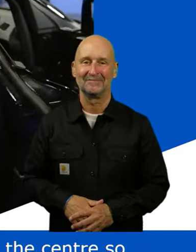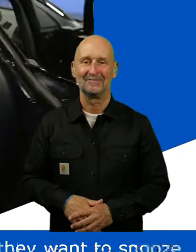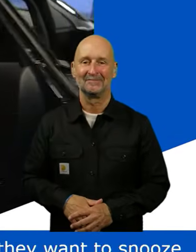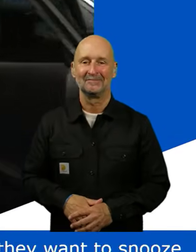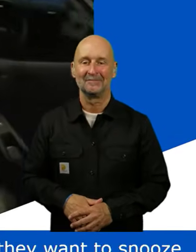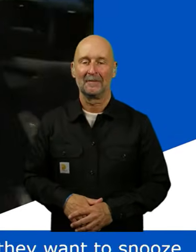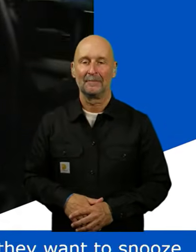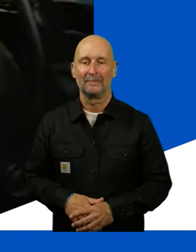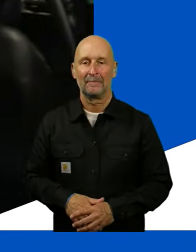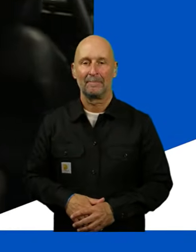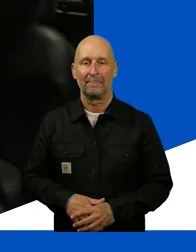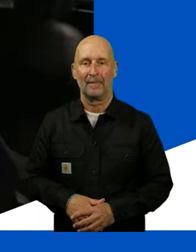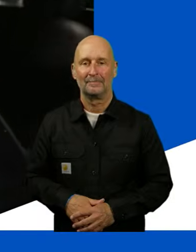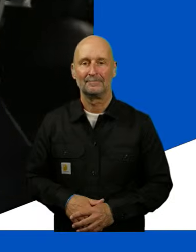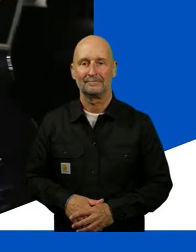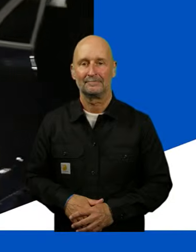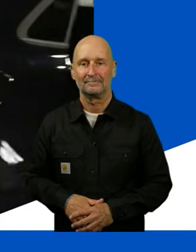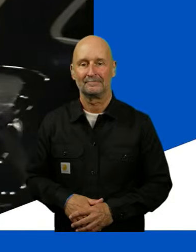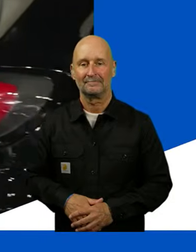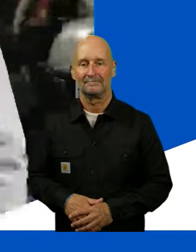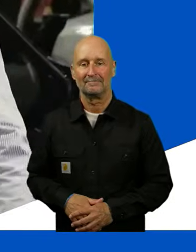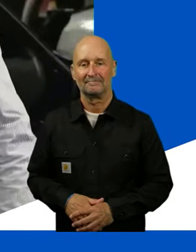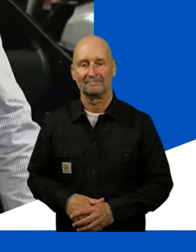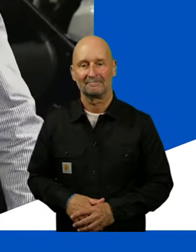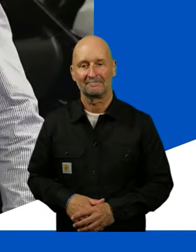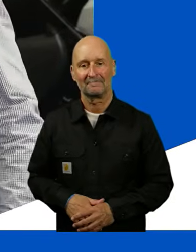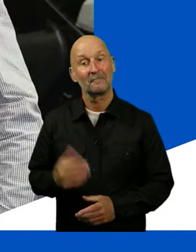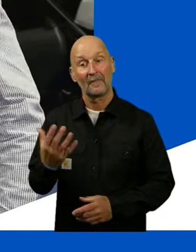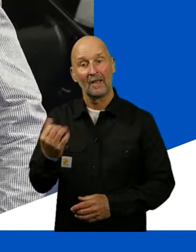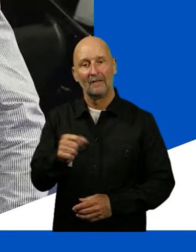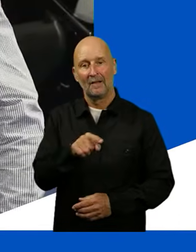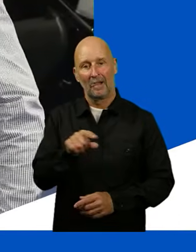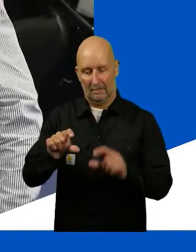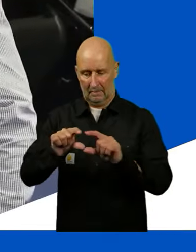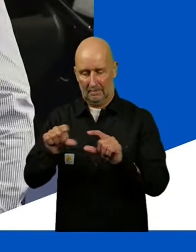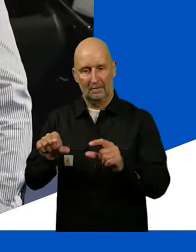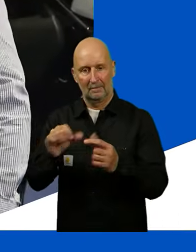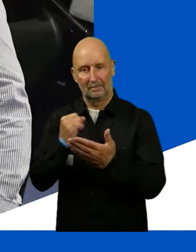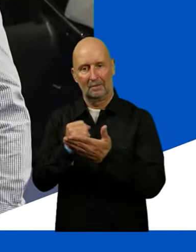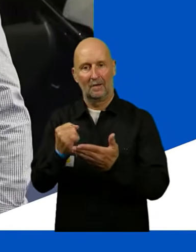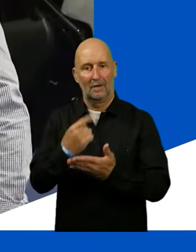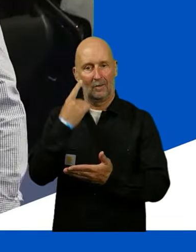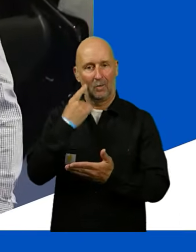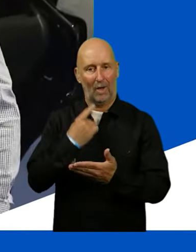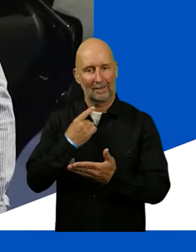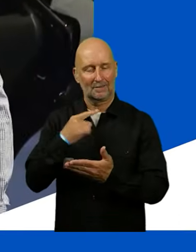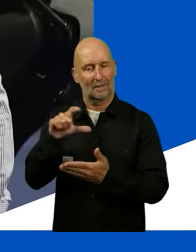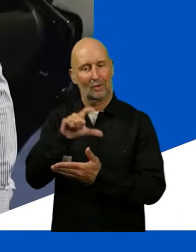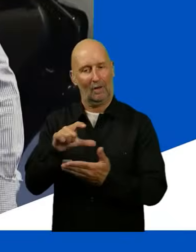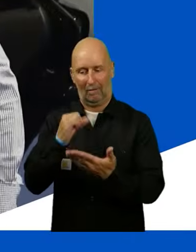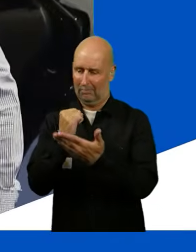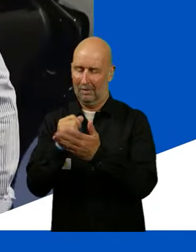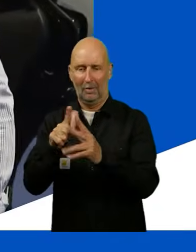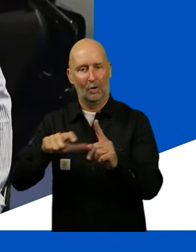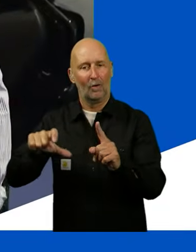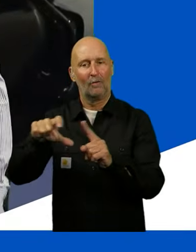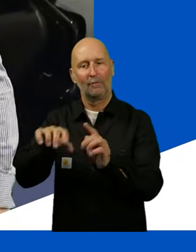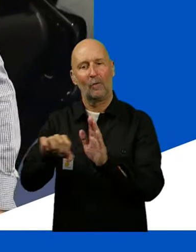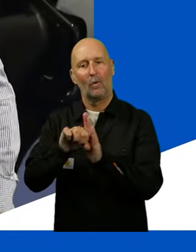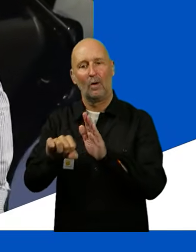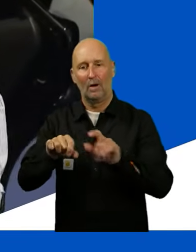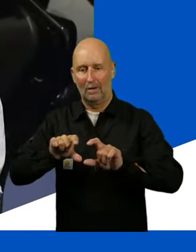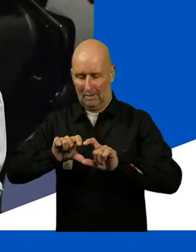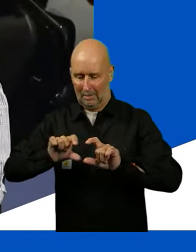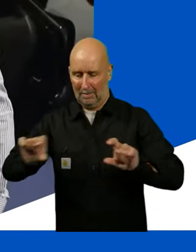Moving around to the rear, as you can see, we've got this really cool white Ford logo, which are quite nice, and this sporty model has the